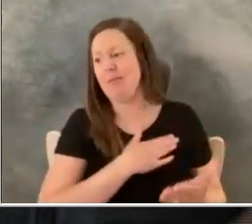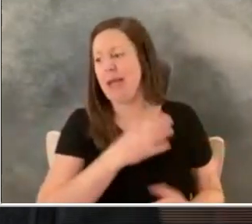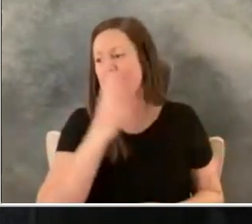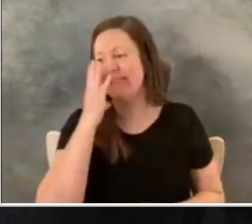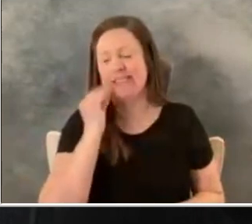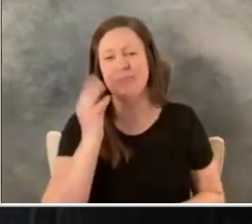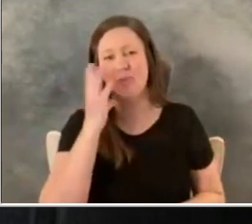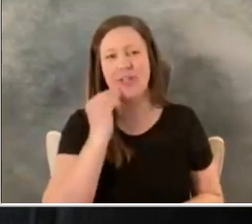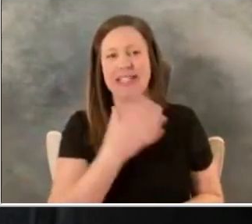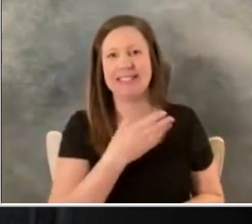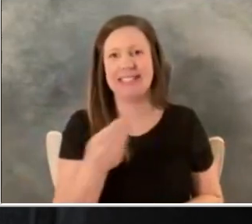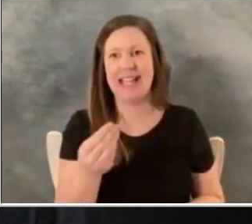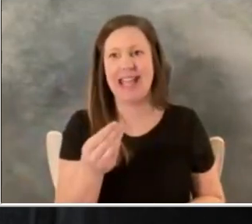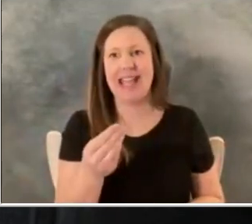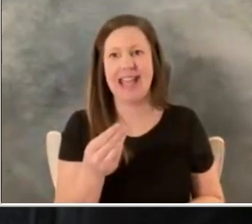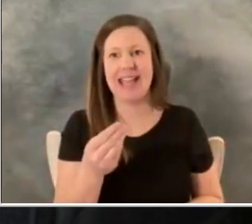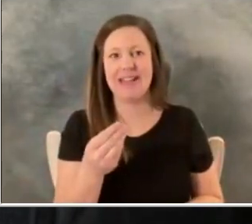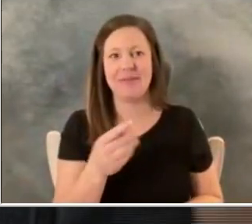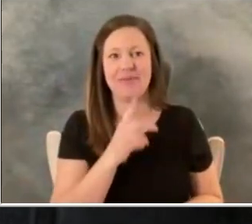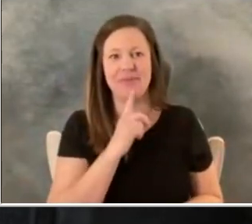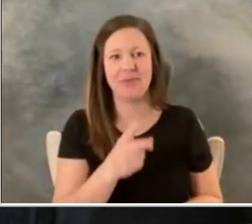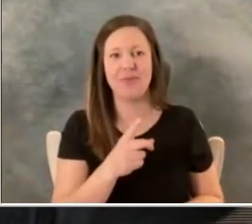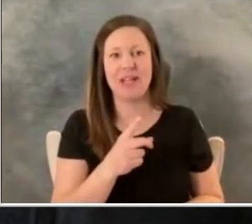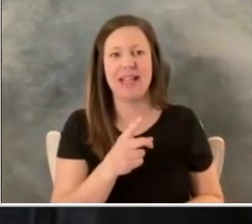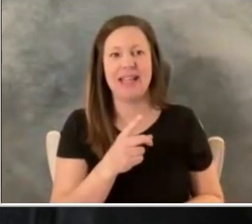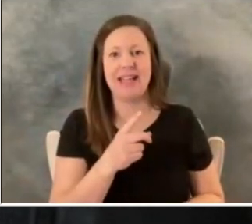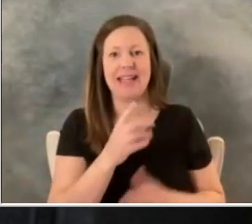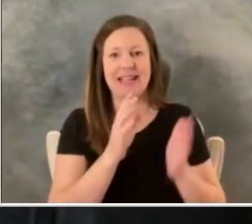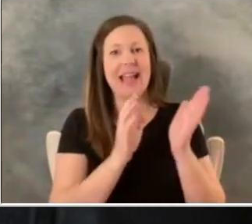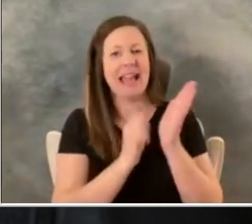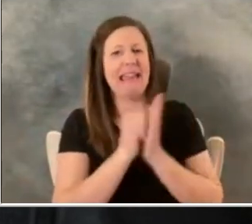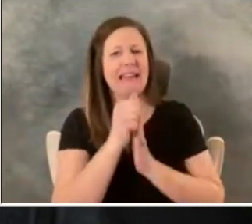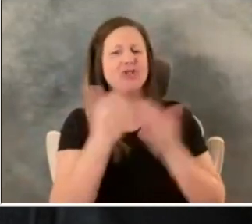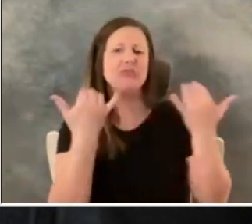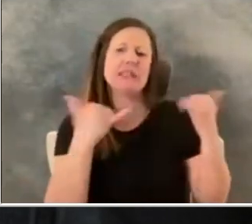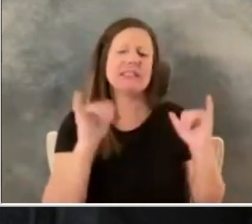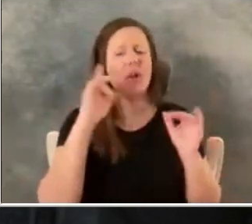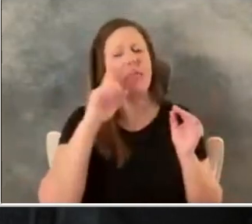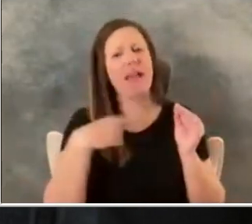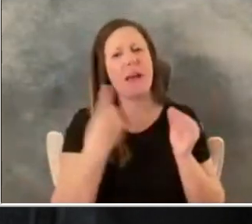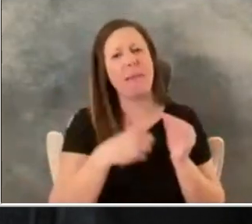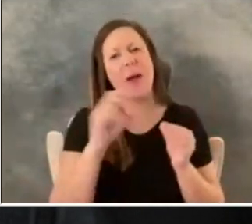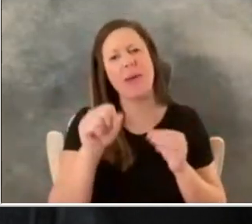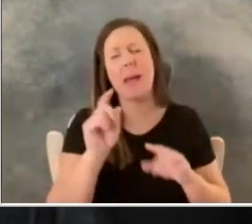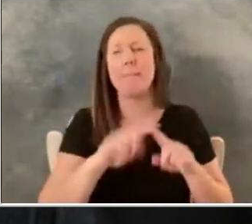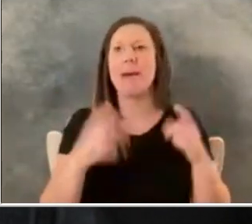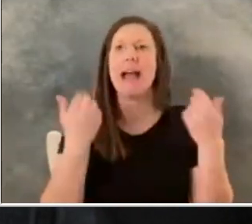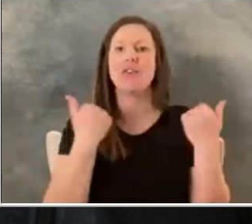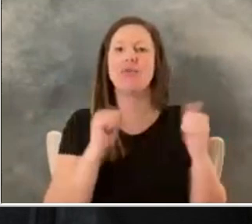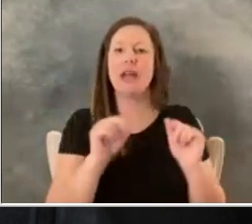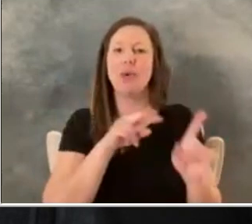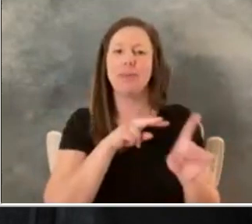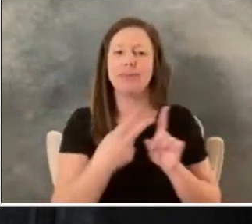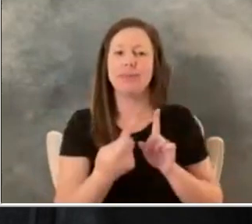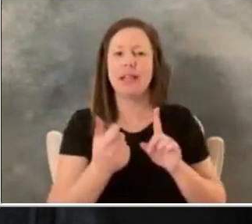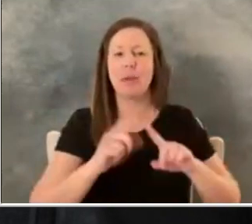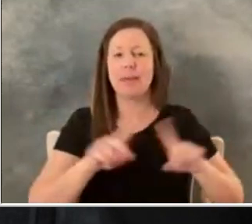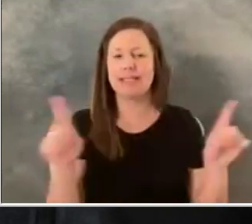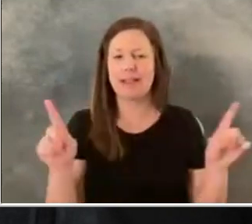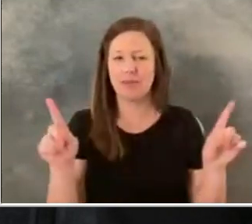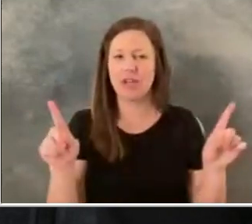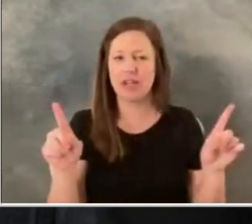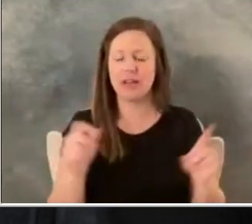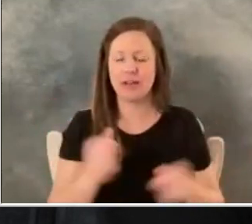The cancer is still in my mind from that work, but I try used to see it differently. I think I like that part, like